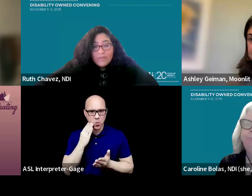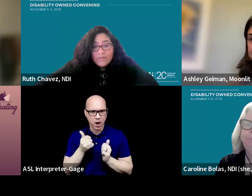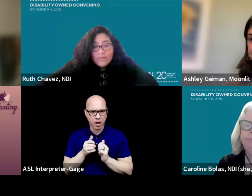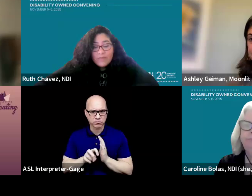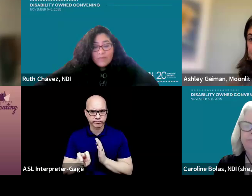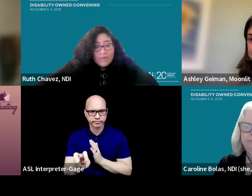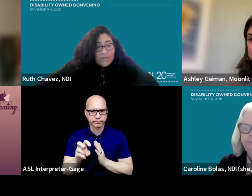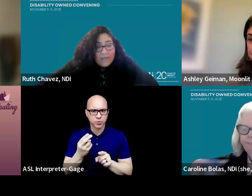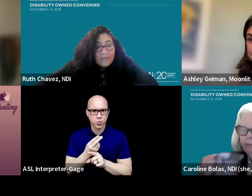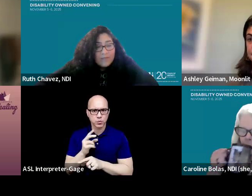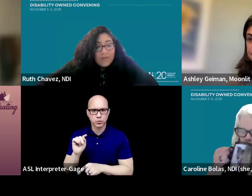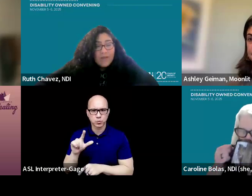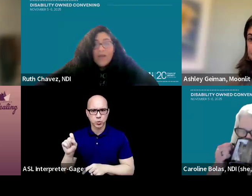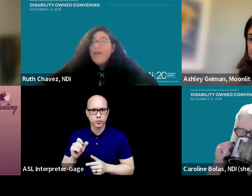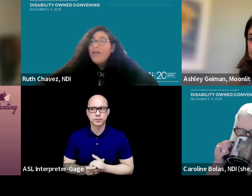tools.